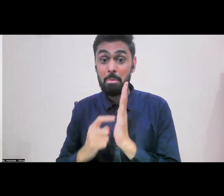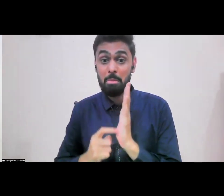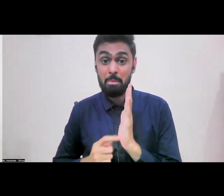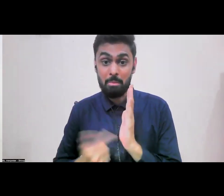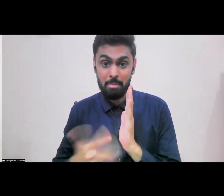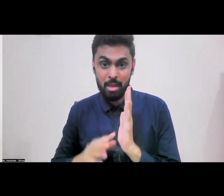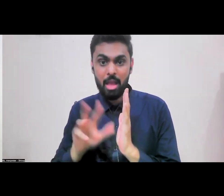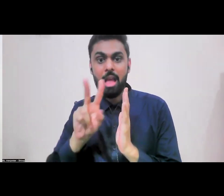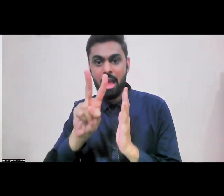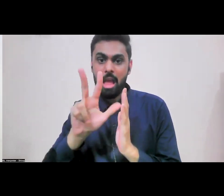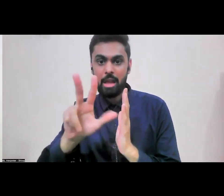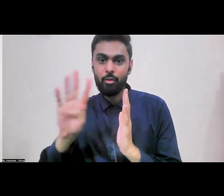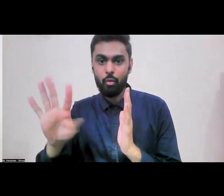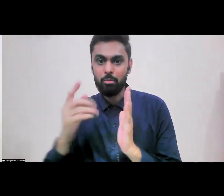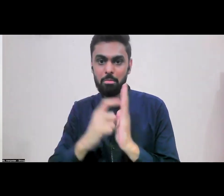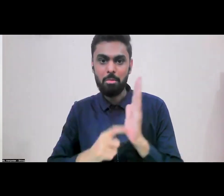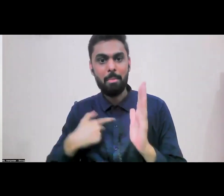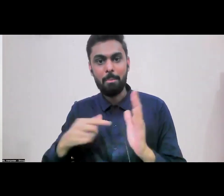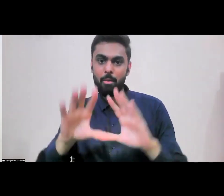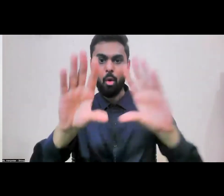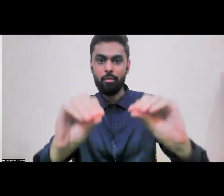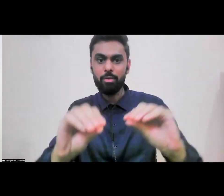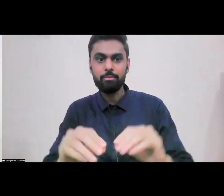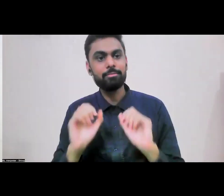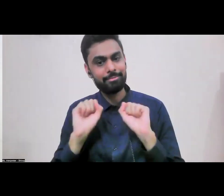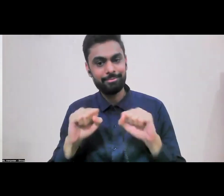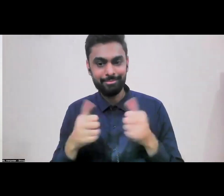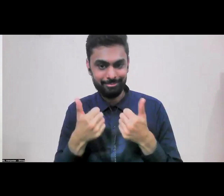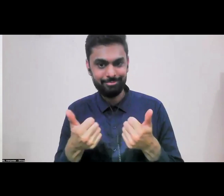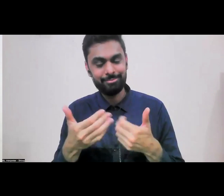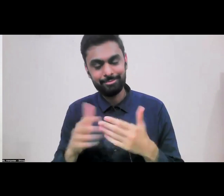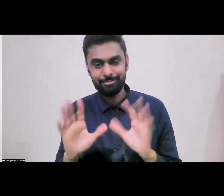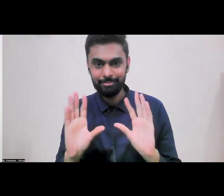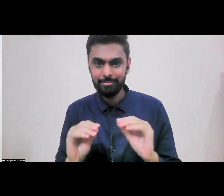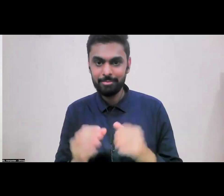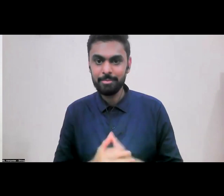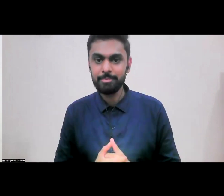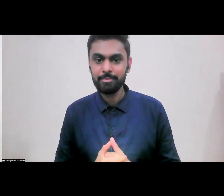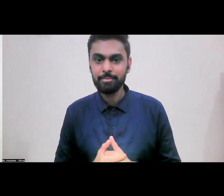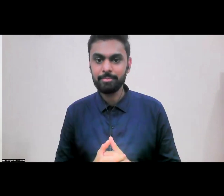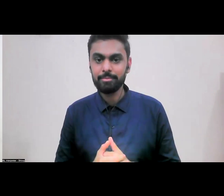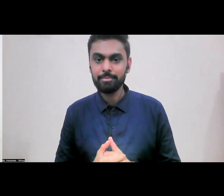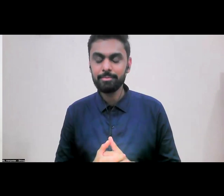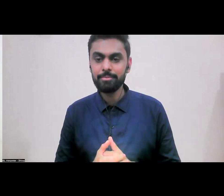84 out of 112, so I'll end the poll. Yeah, go ahead.